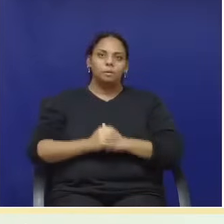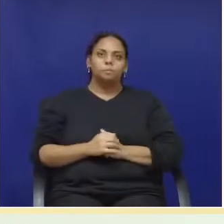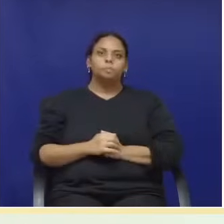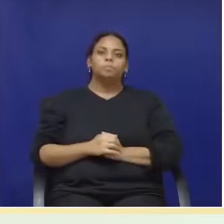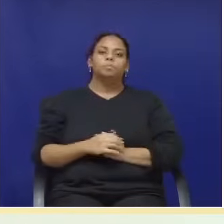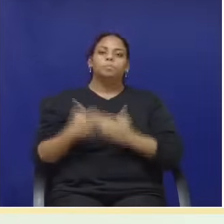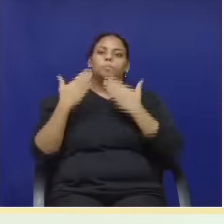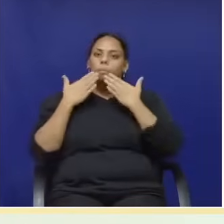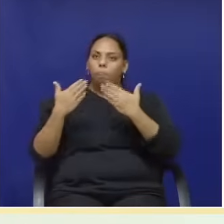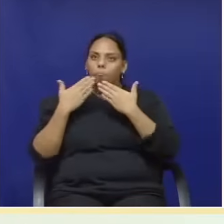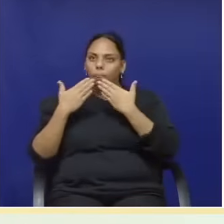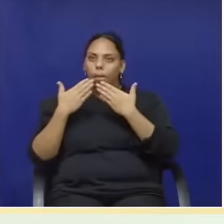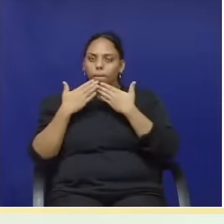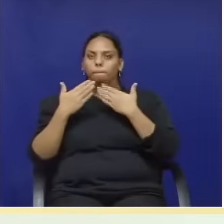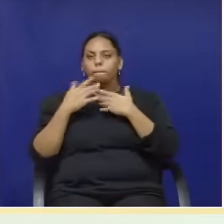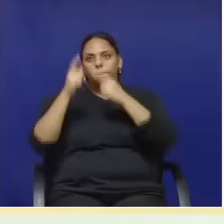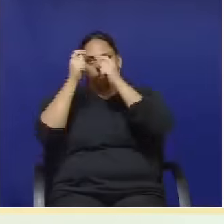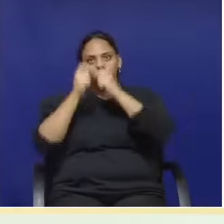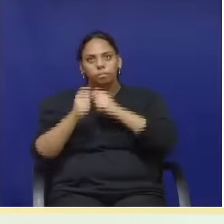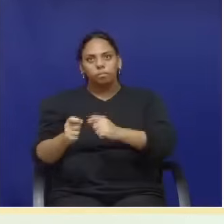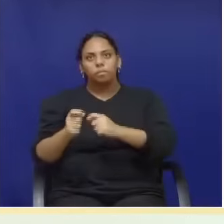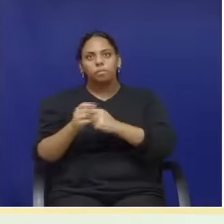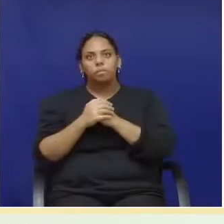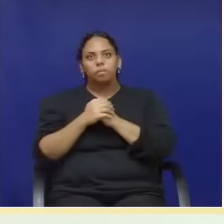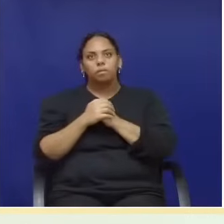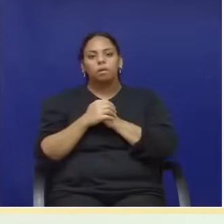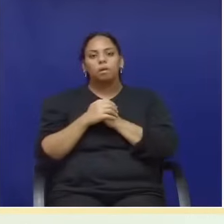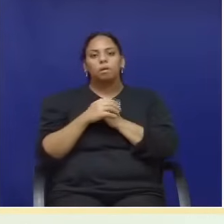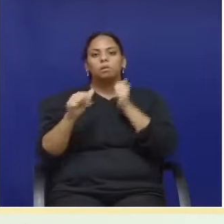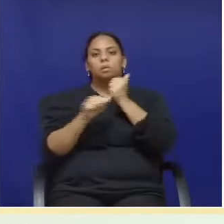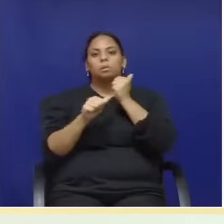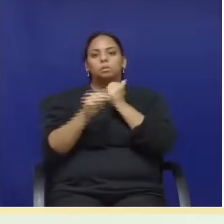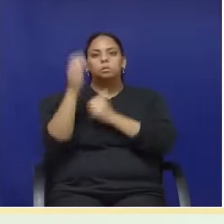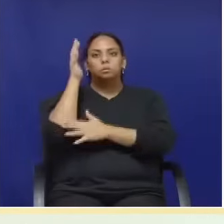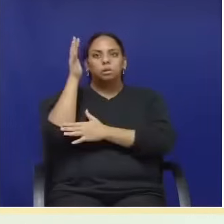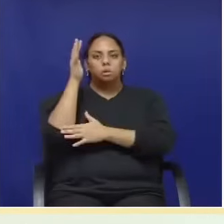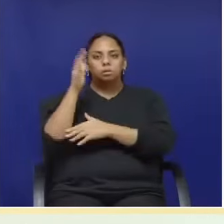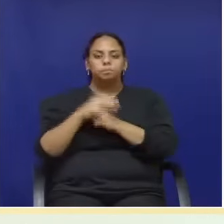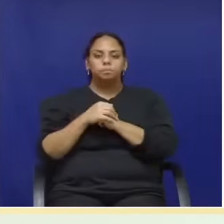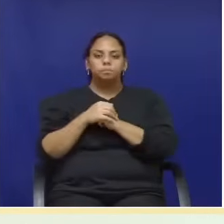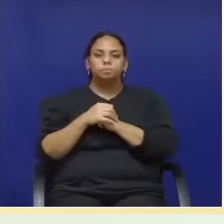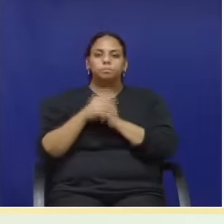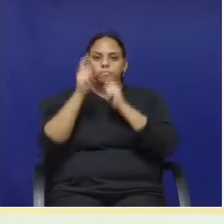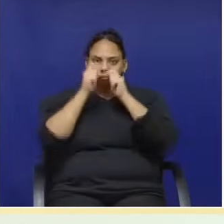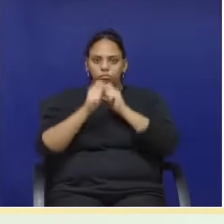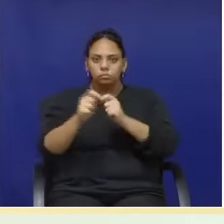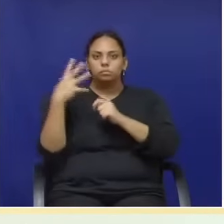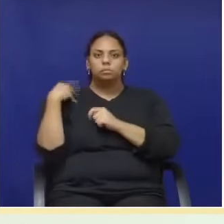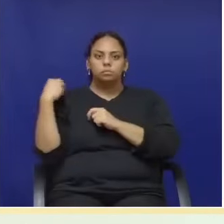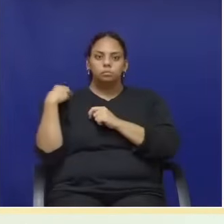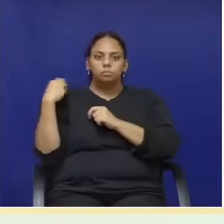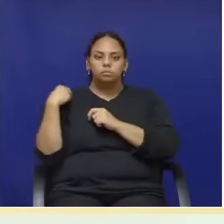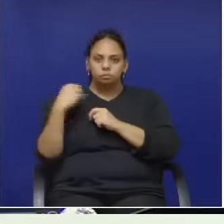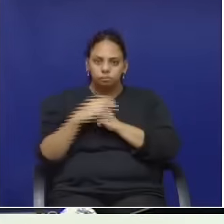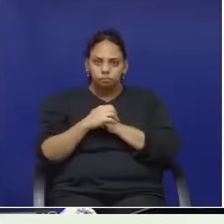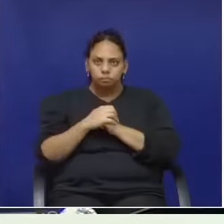Thank you, Honourable Deputy Speaker. Honourable Minister, in the